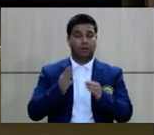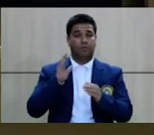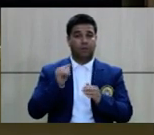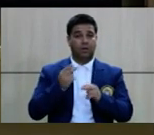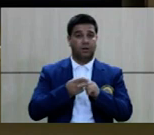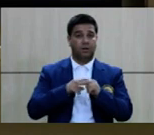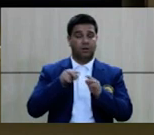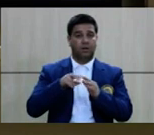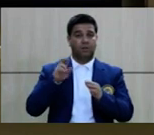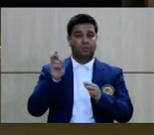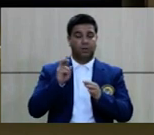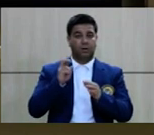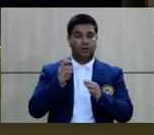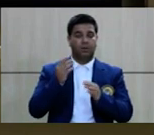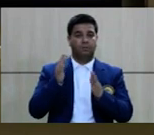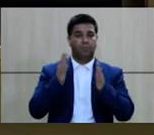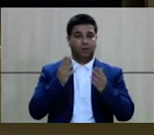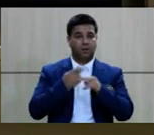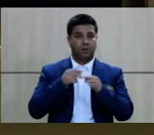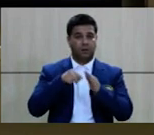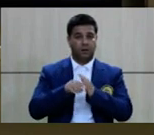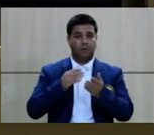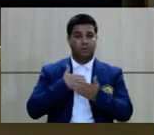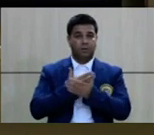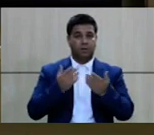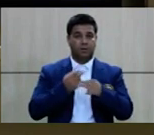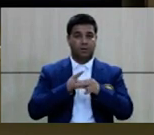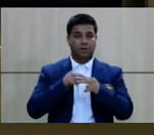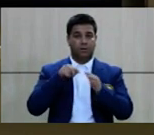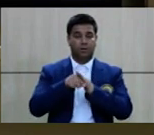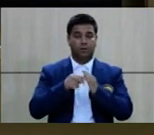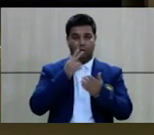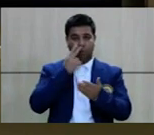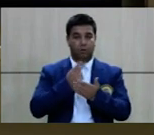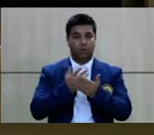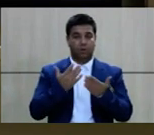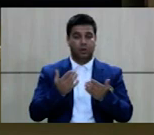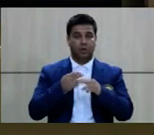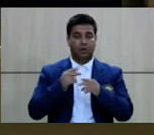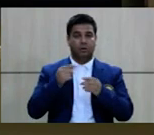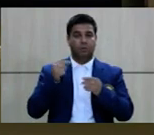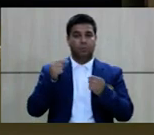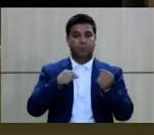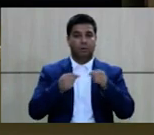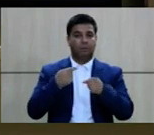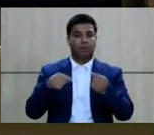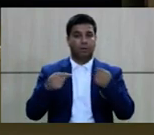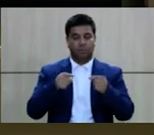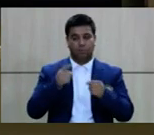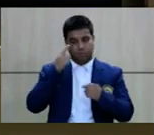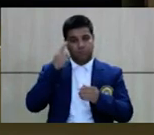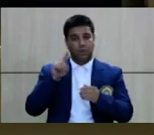u oq kristal modda. Biz murakkab o'g'itlarni tashqi ko'rinishdan bir-biridan farqlab bilishimiz